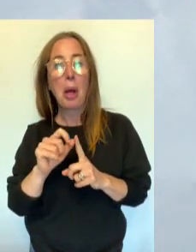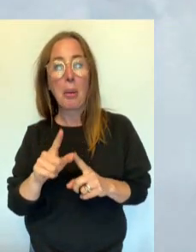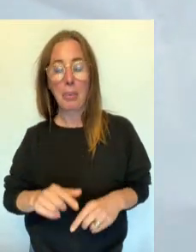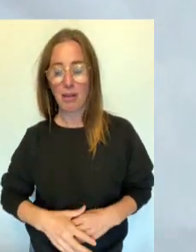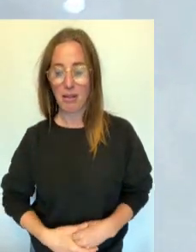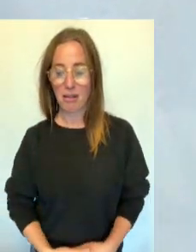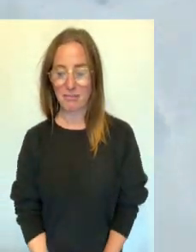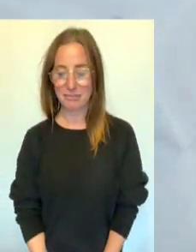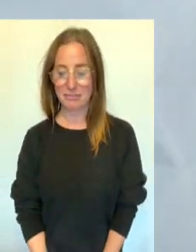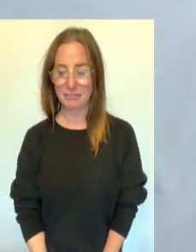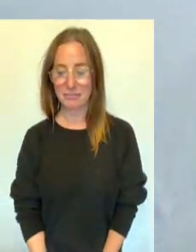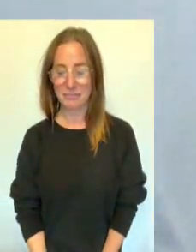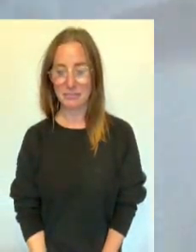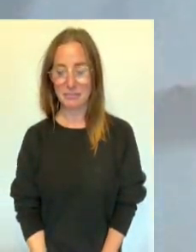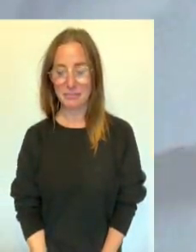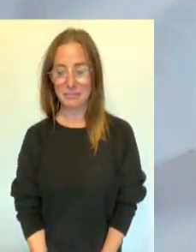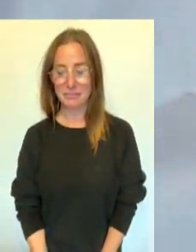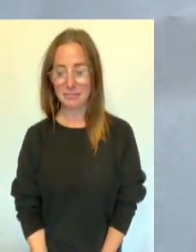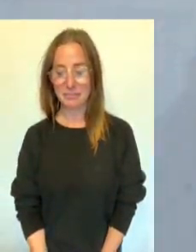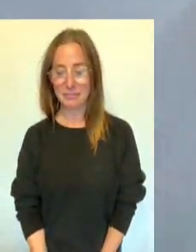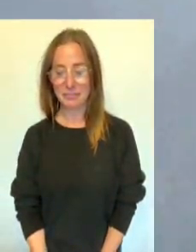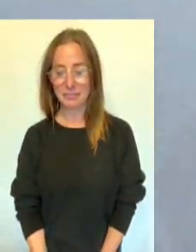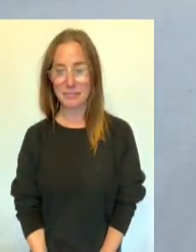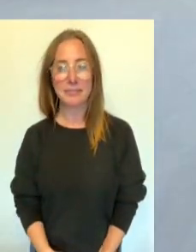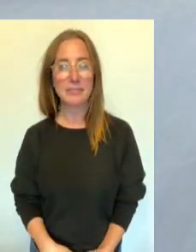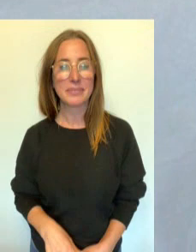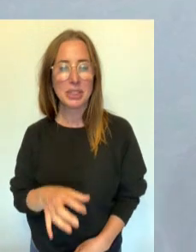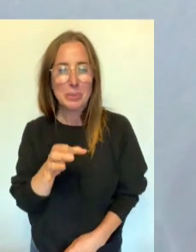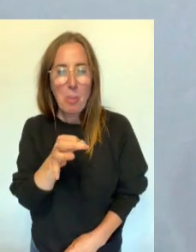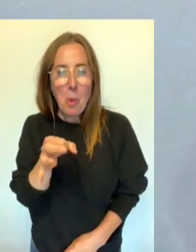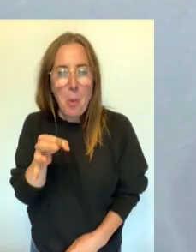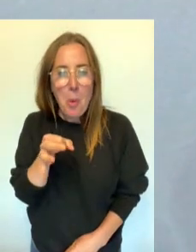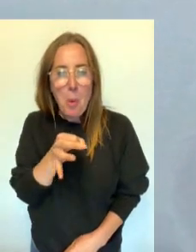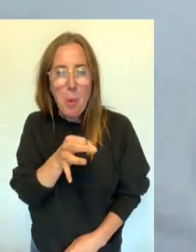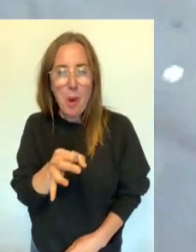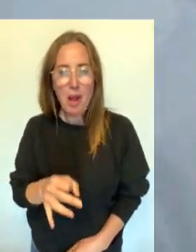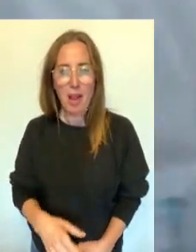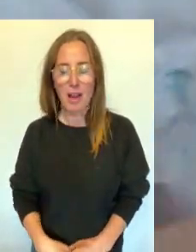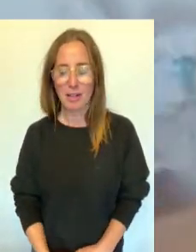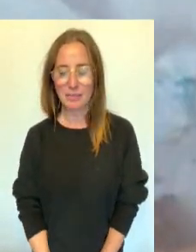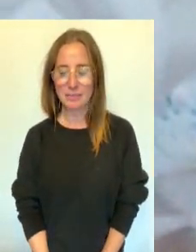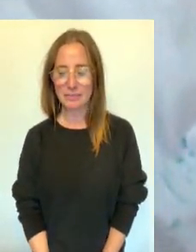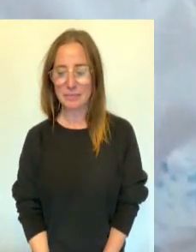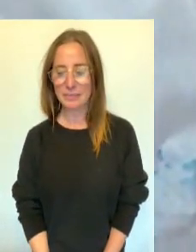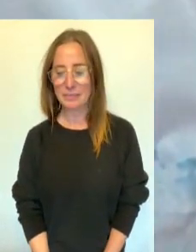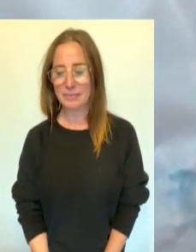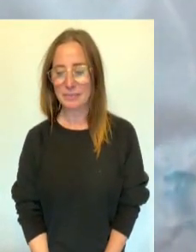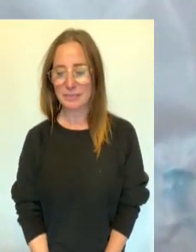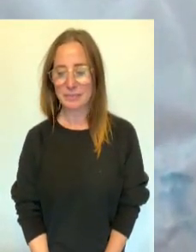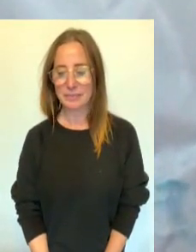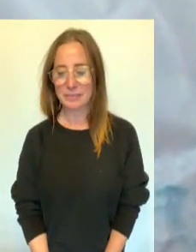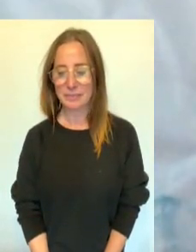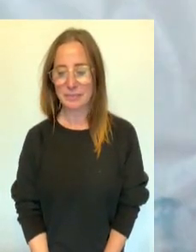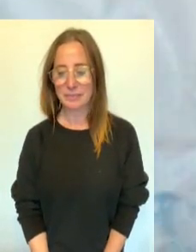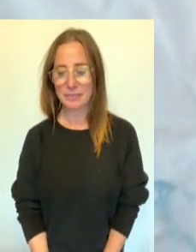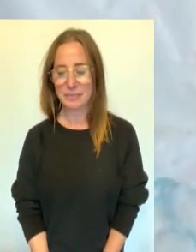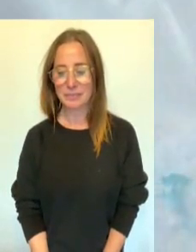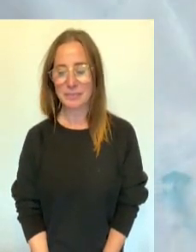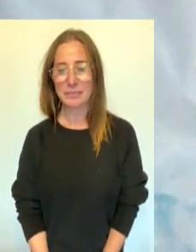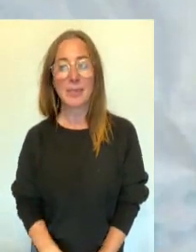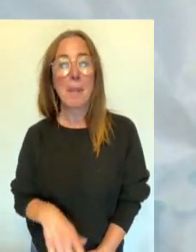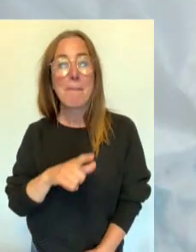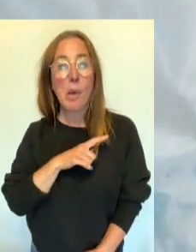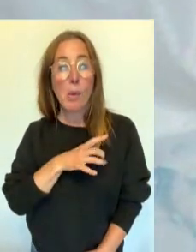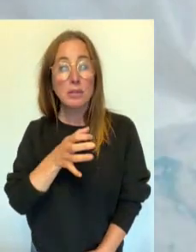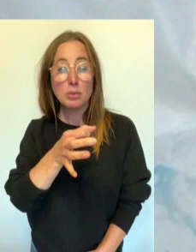and dab off a little. Now these are going to be much, much smaller. So I might do them a little bit